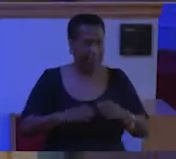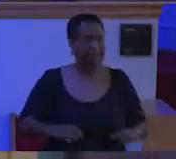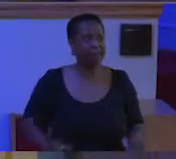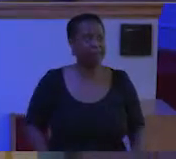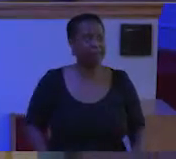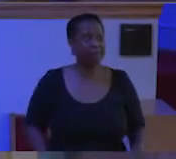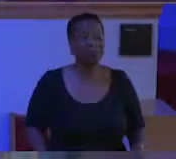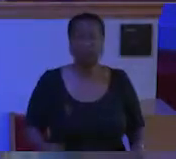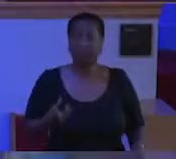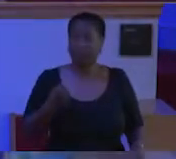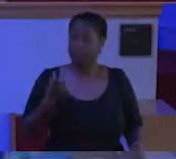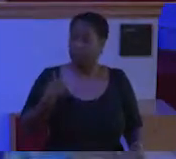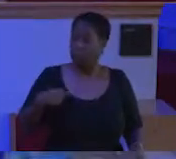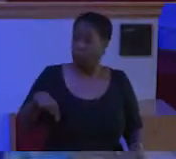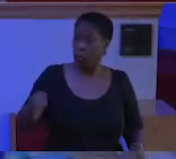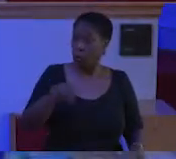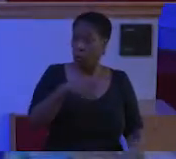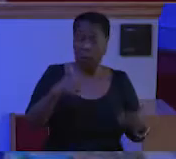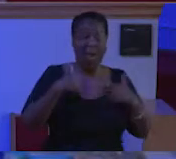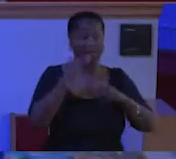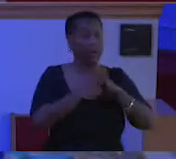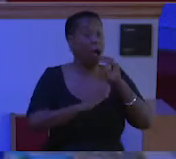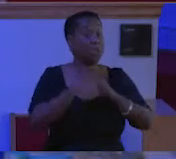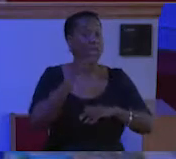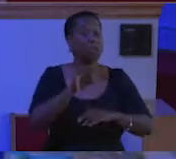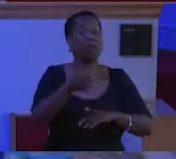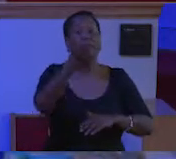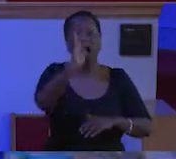We've got the consolation of God.